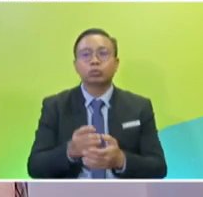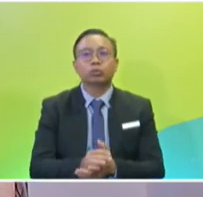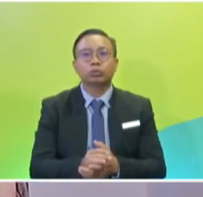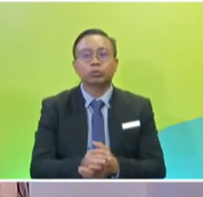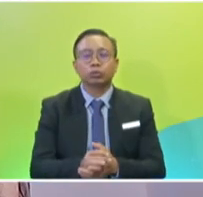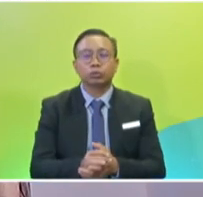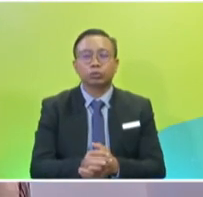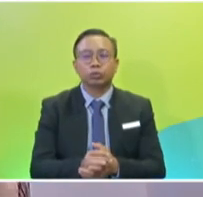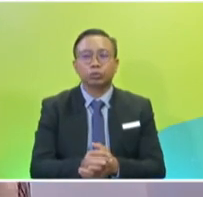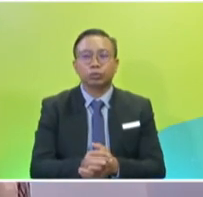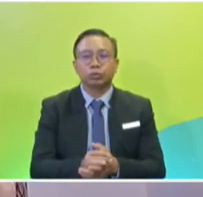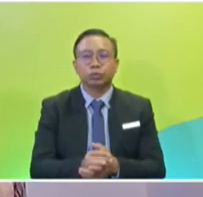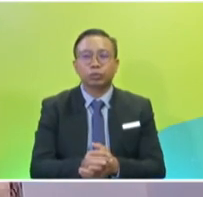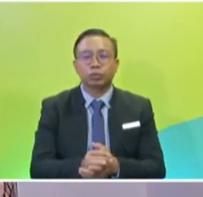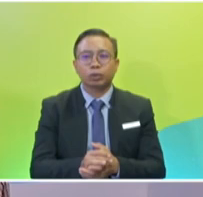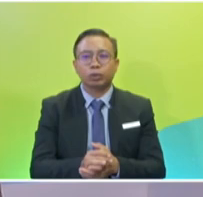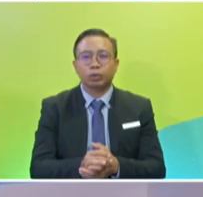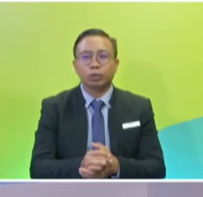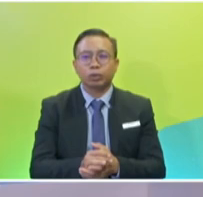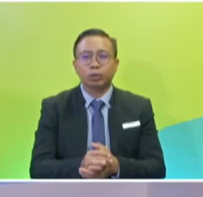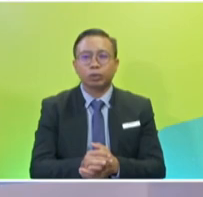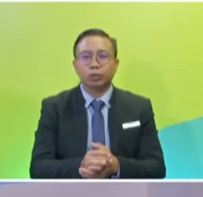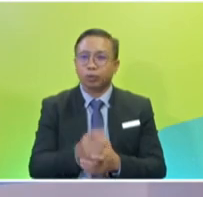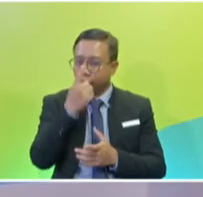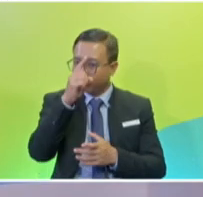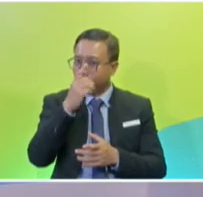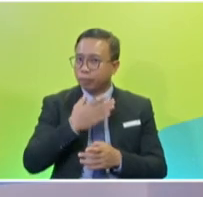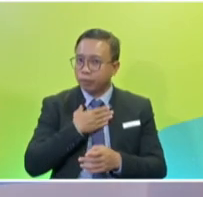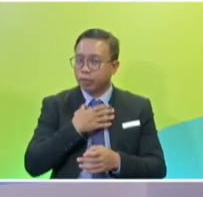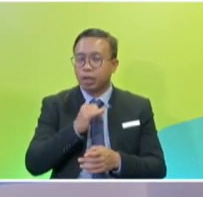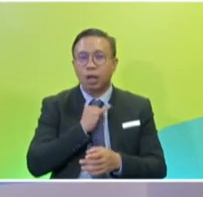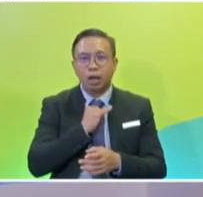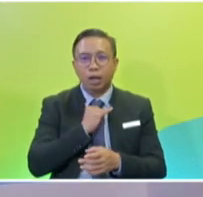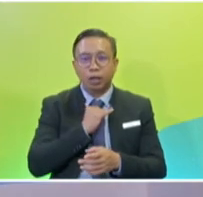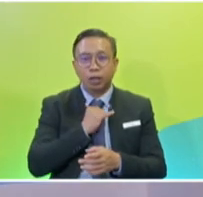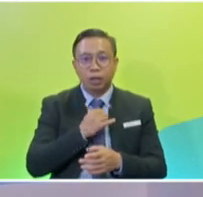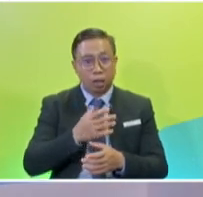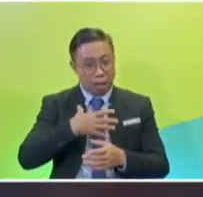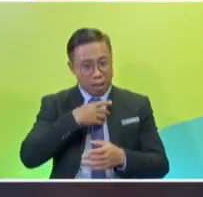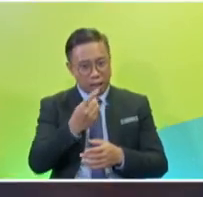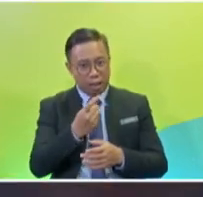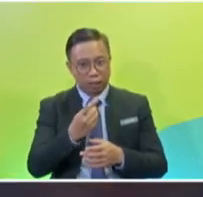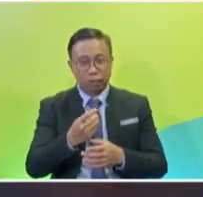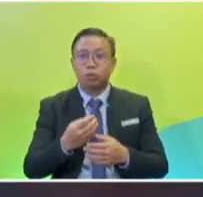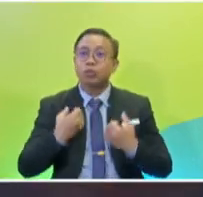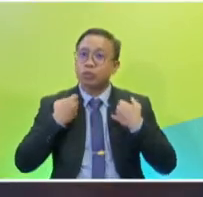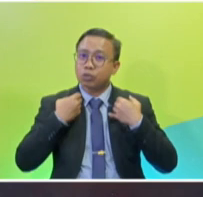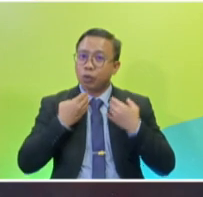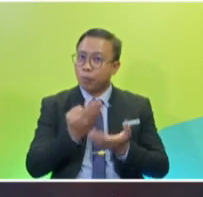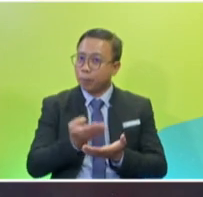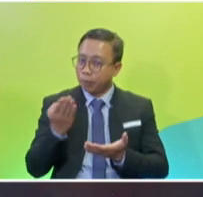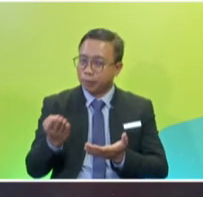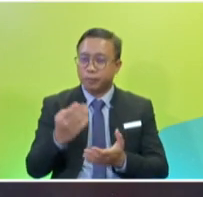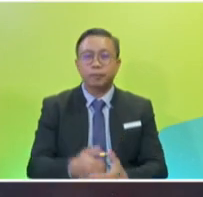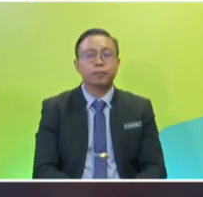leisure time. Oh. And of course, for me, I opt shopping. I agree. That's for me too as well. Better things can